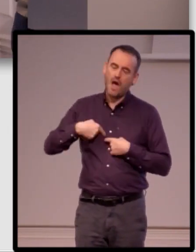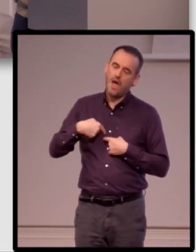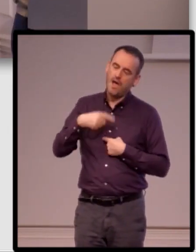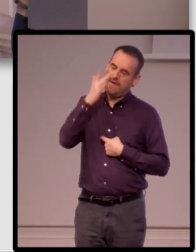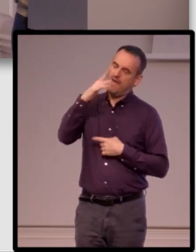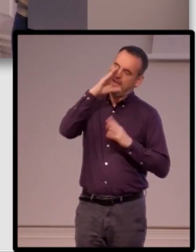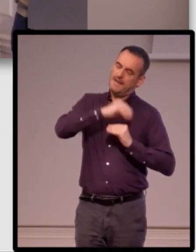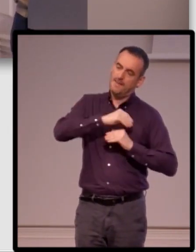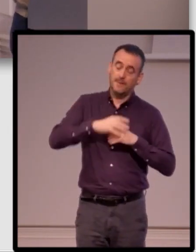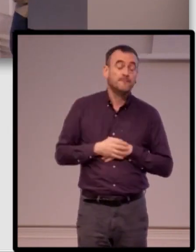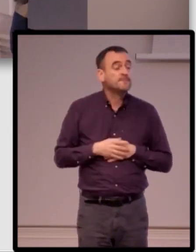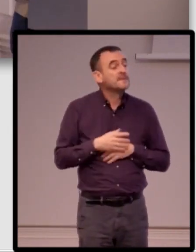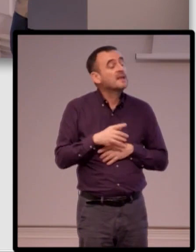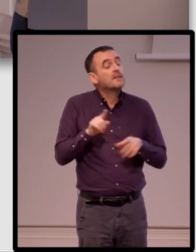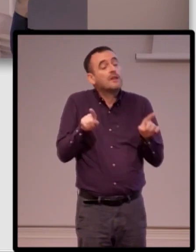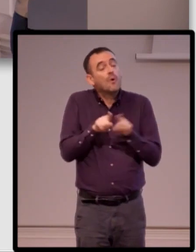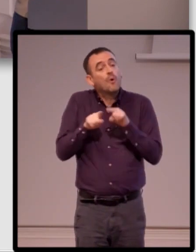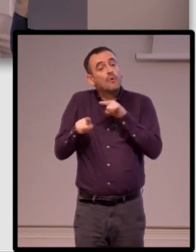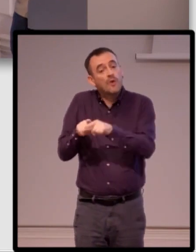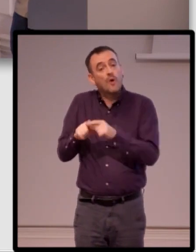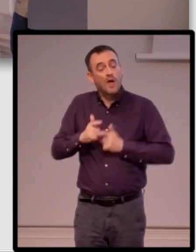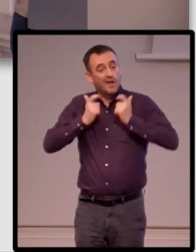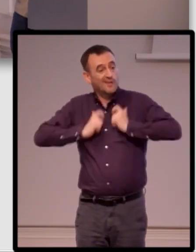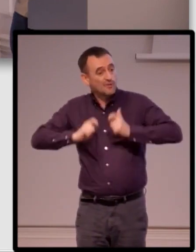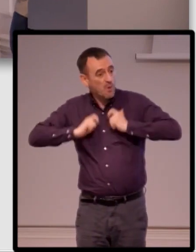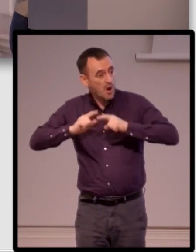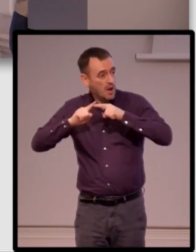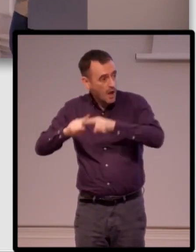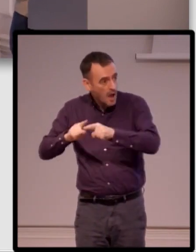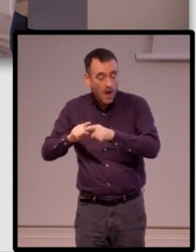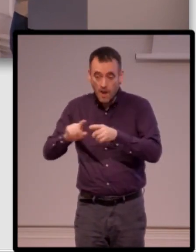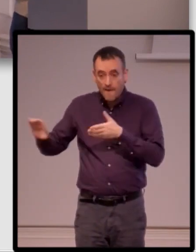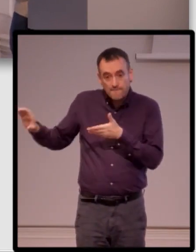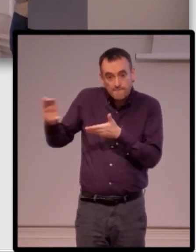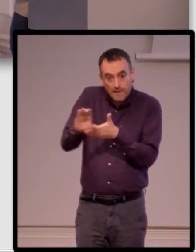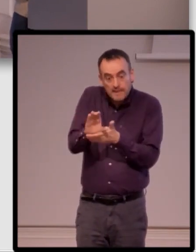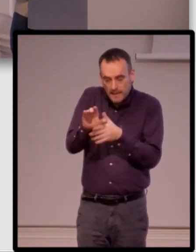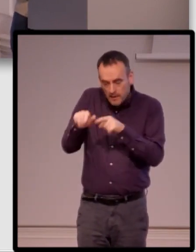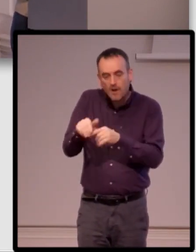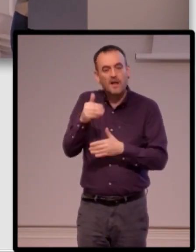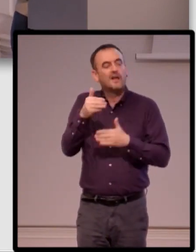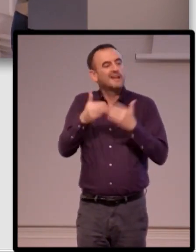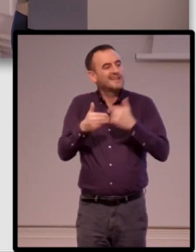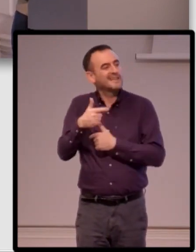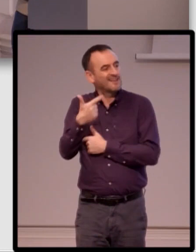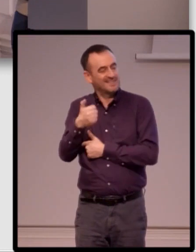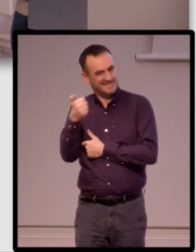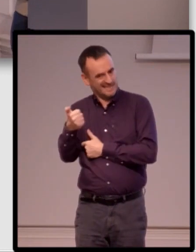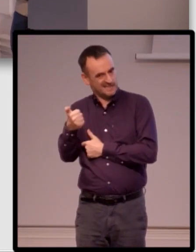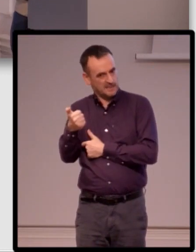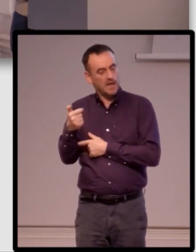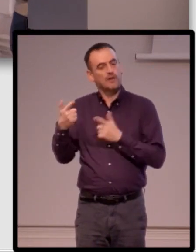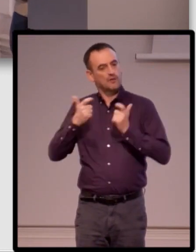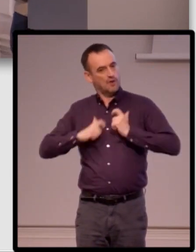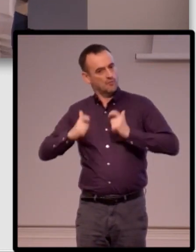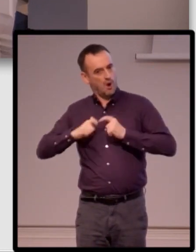Dedicated social workers funded by the Malcolm Sargent Fund appeared on wards in 1976 and provided emotional